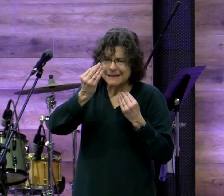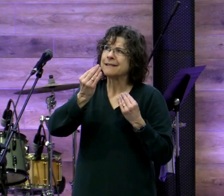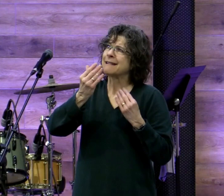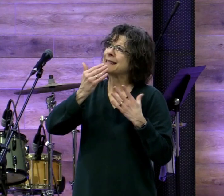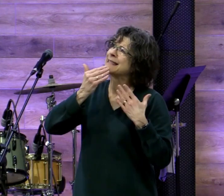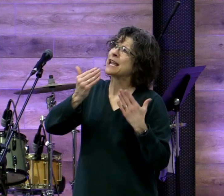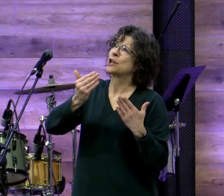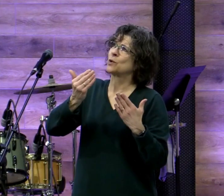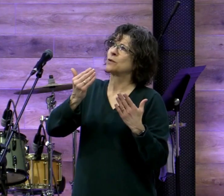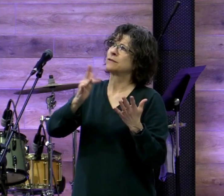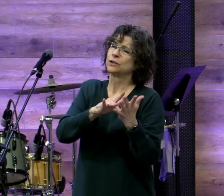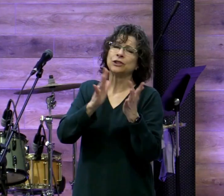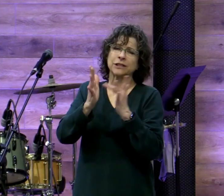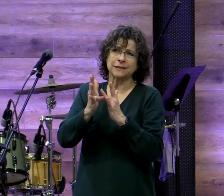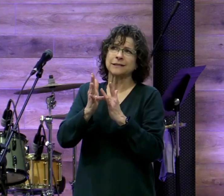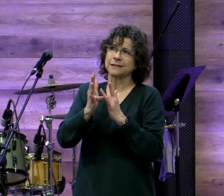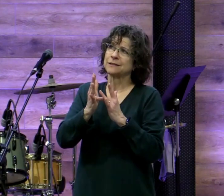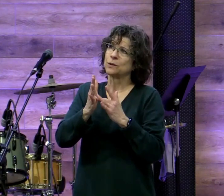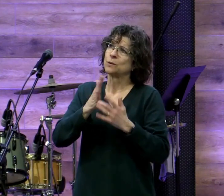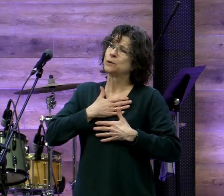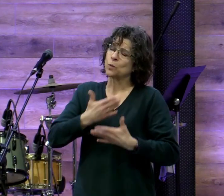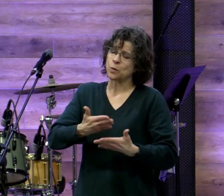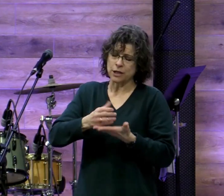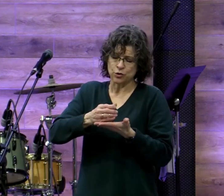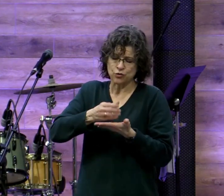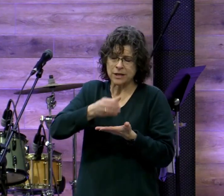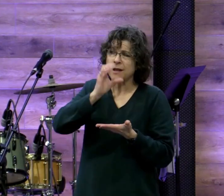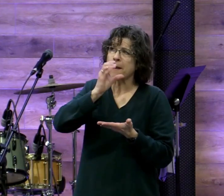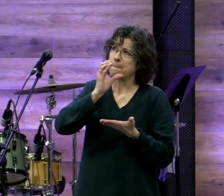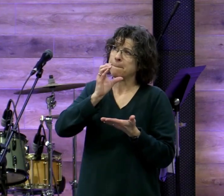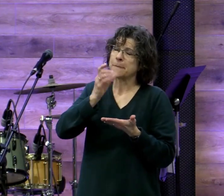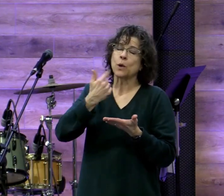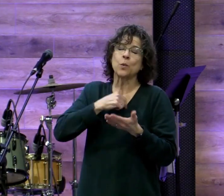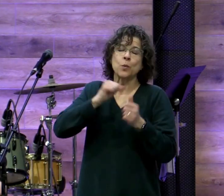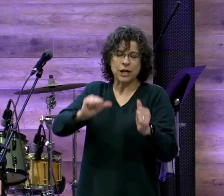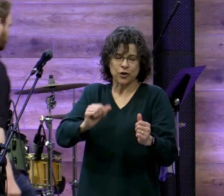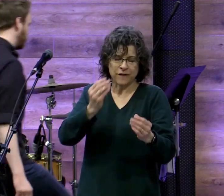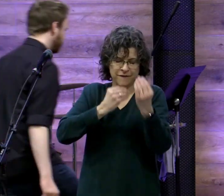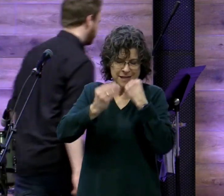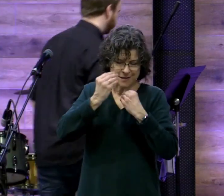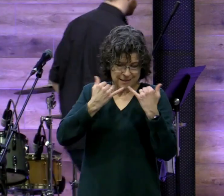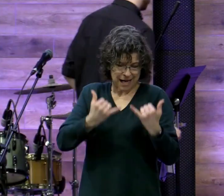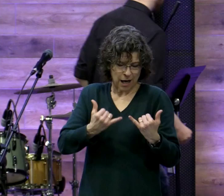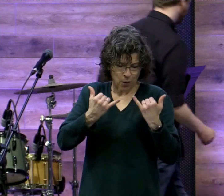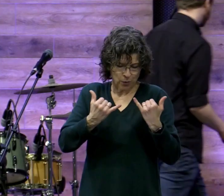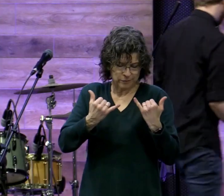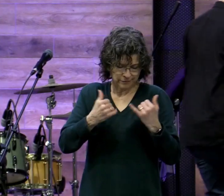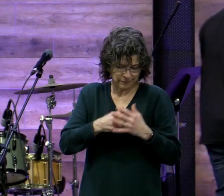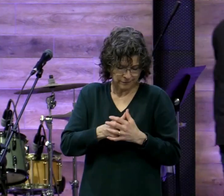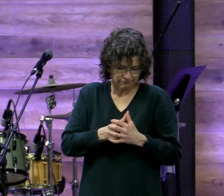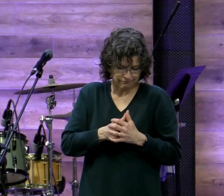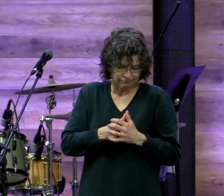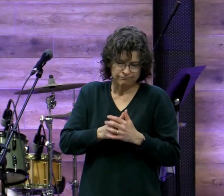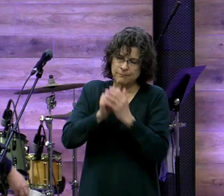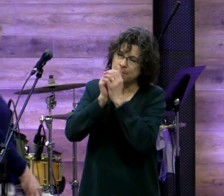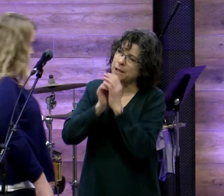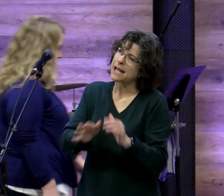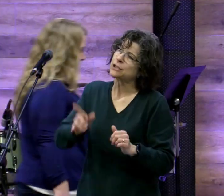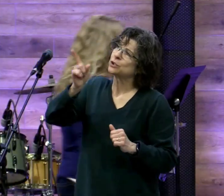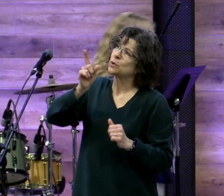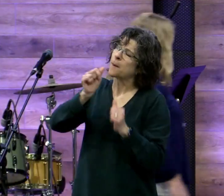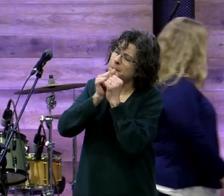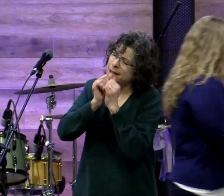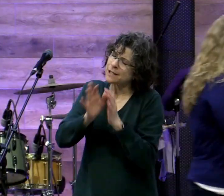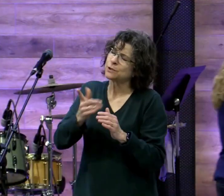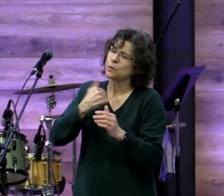cup of God's wrath that we might have the cup of feasting. We bless your name. We worship you. We stand in awe of